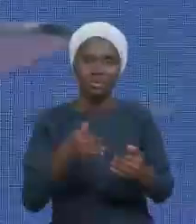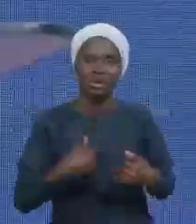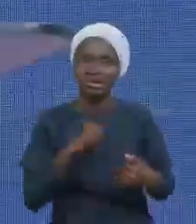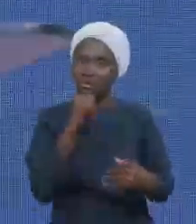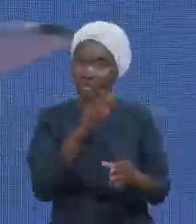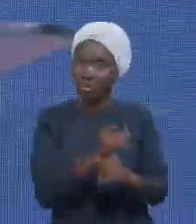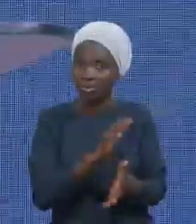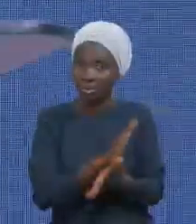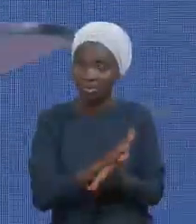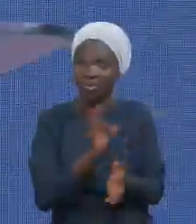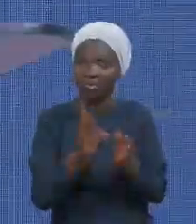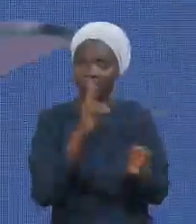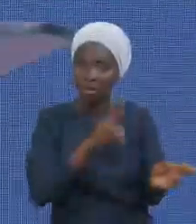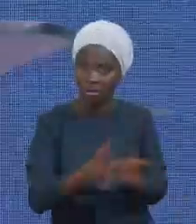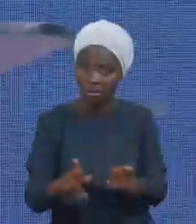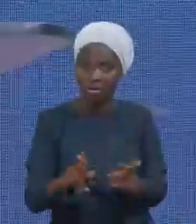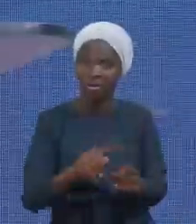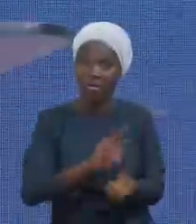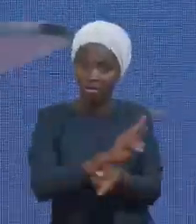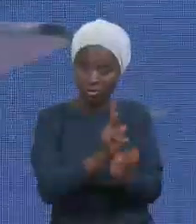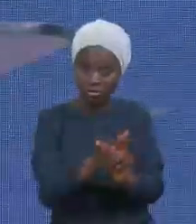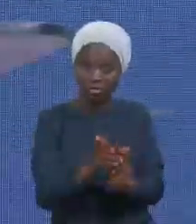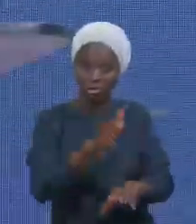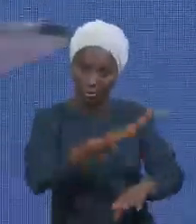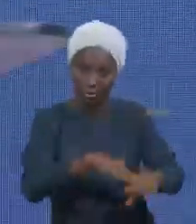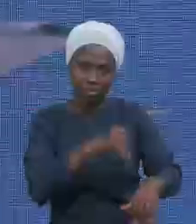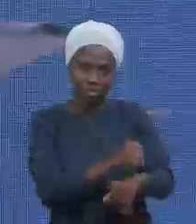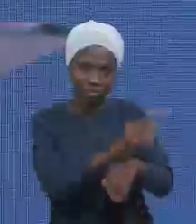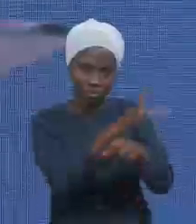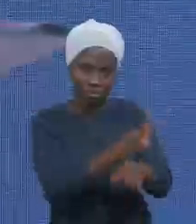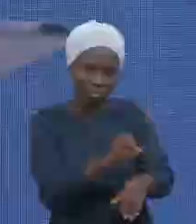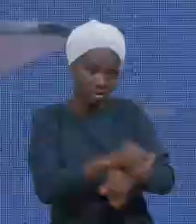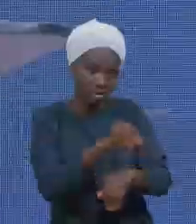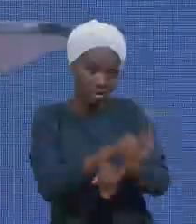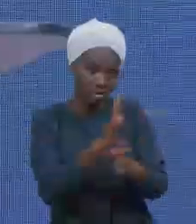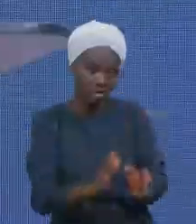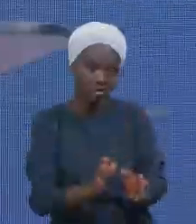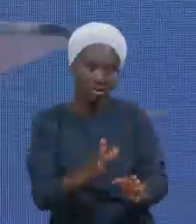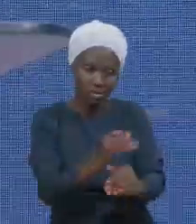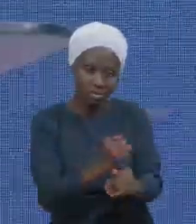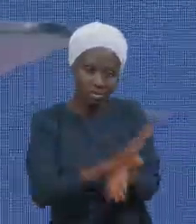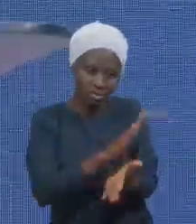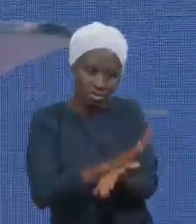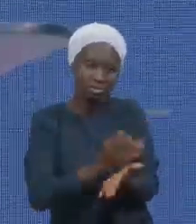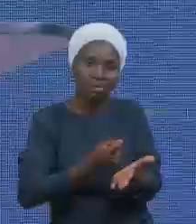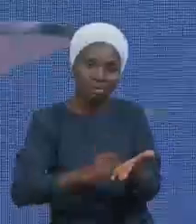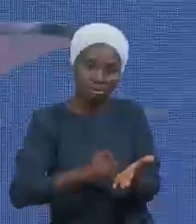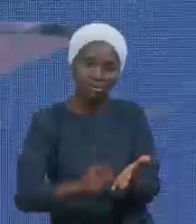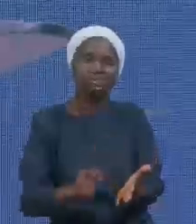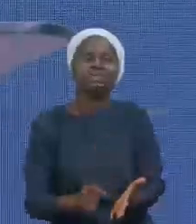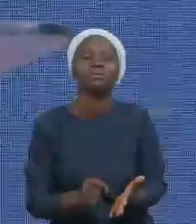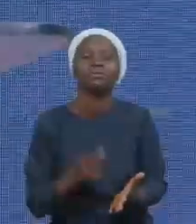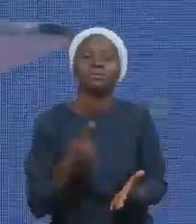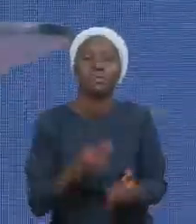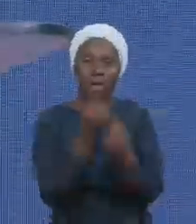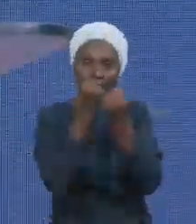Others, begin to pray. Ask God and prepare your heart for your miracle. Prepare your faith. Cry